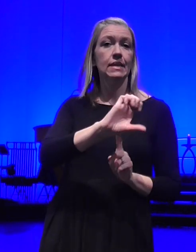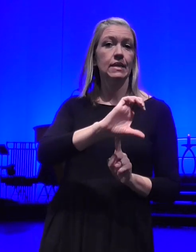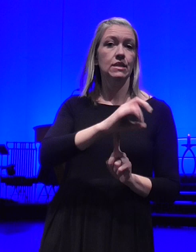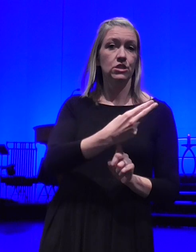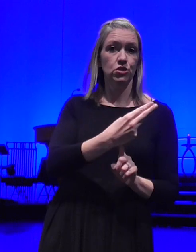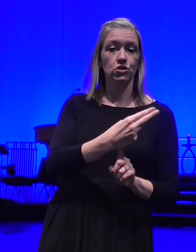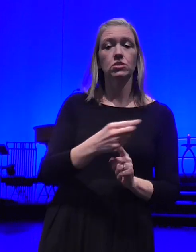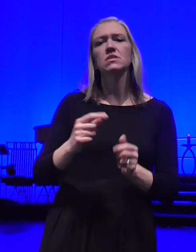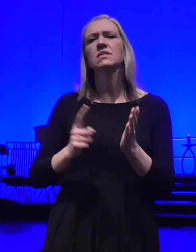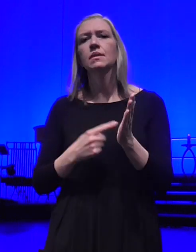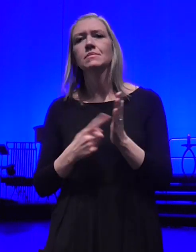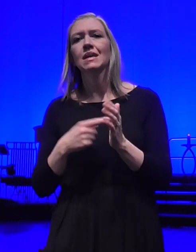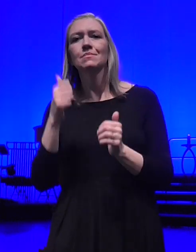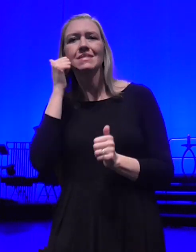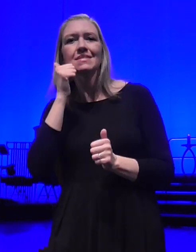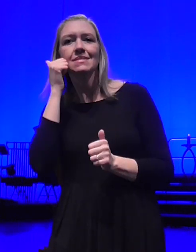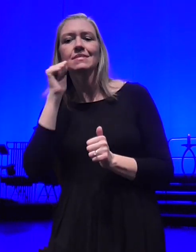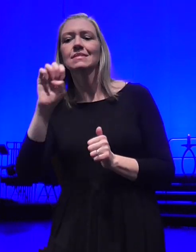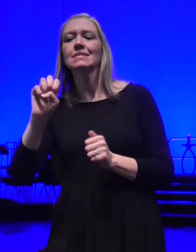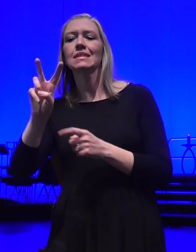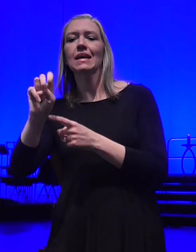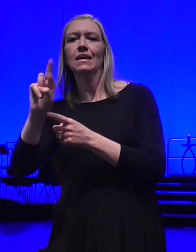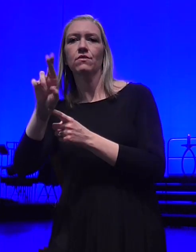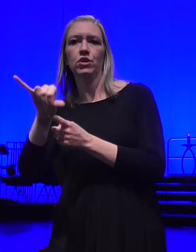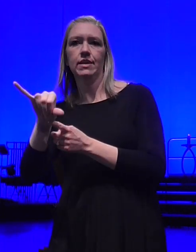as every day. And